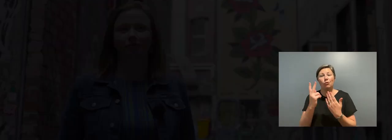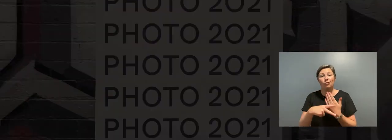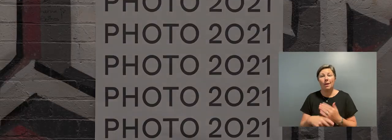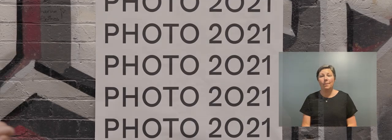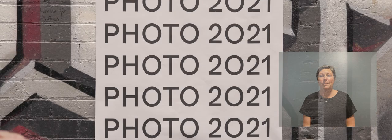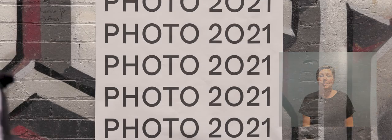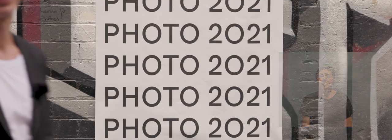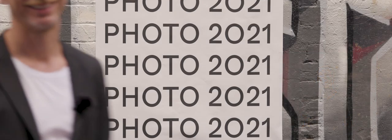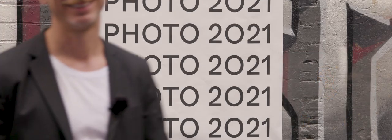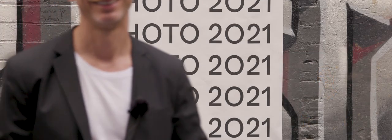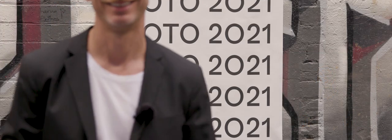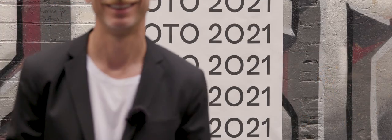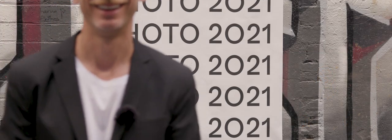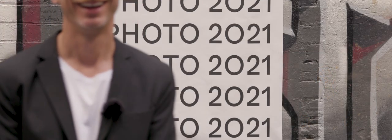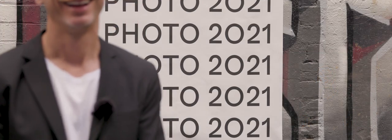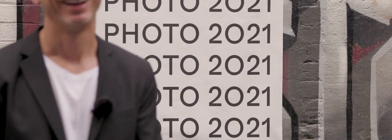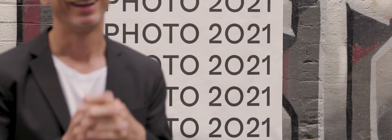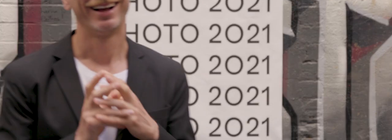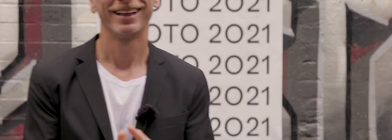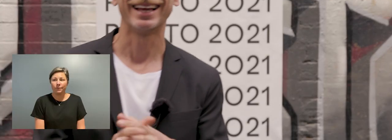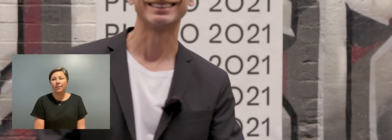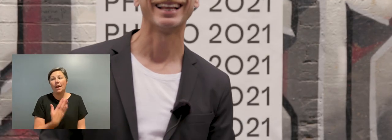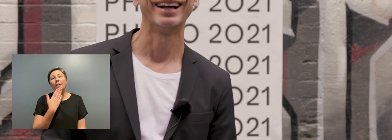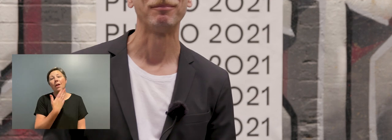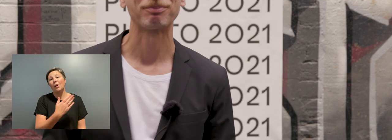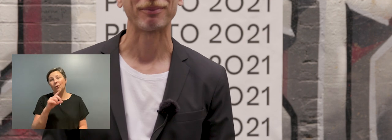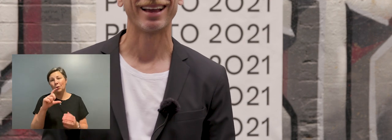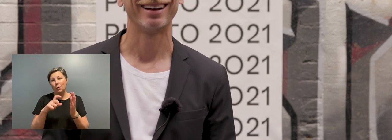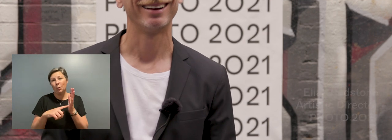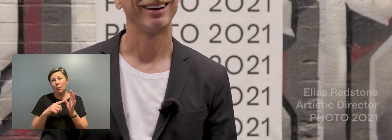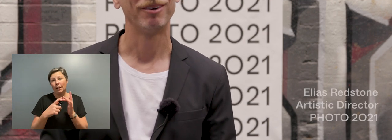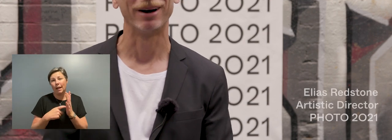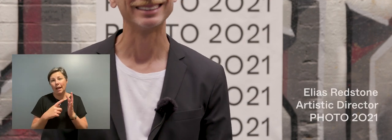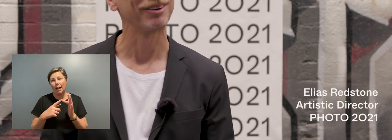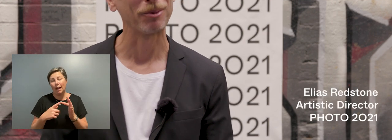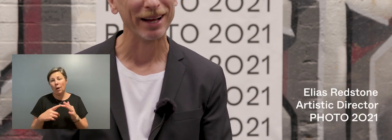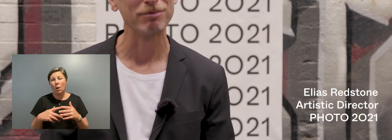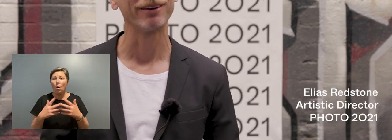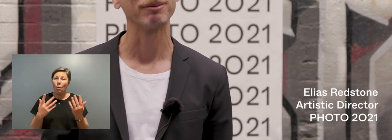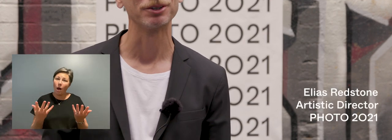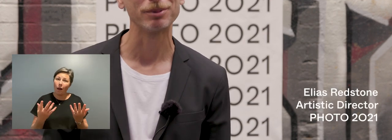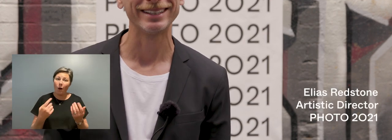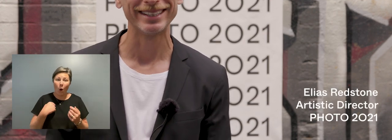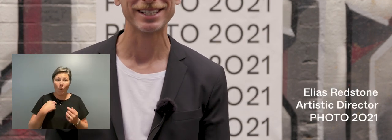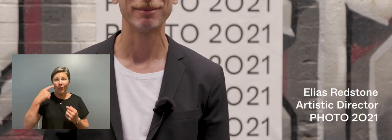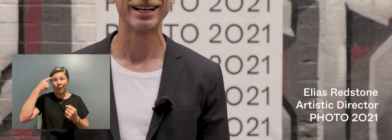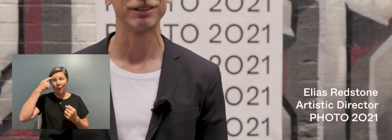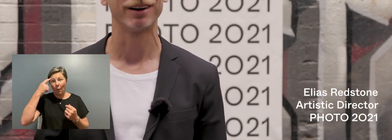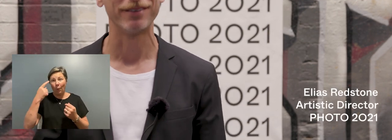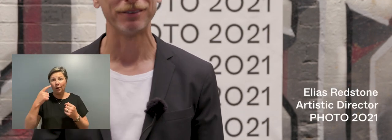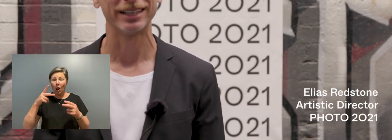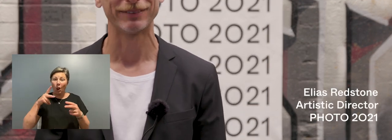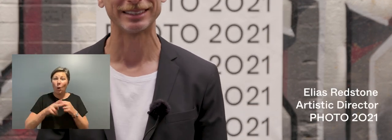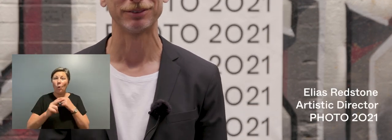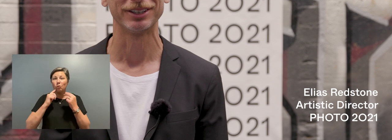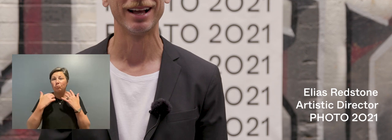thanks claire while this is not quite the program launch we had initially imagined